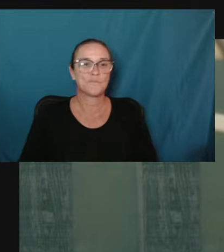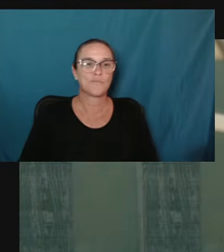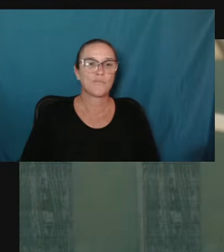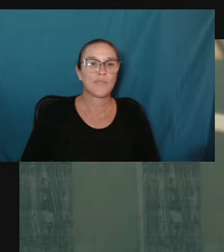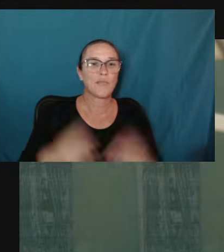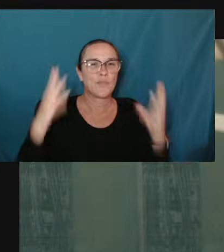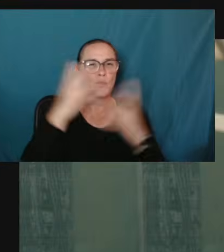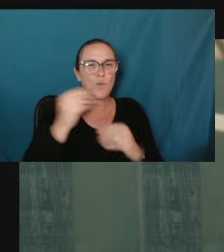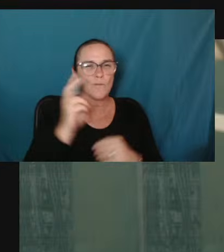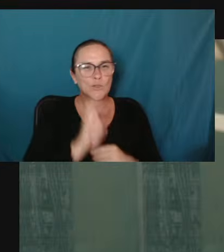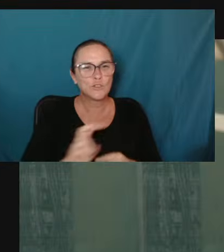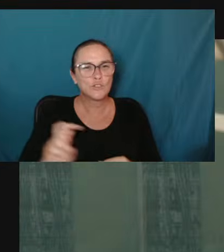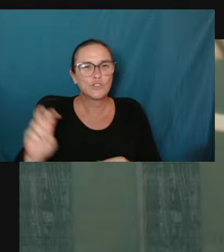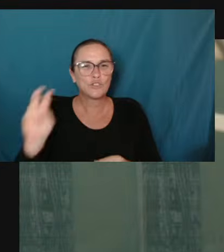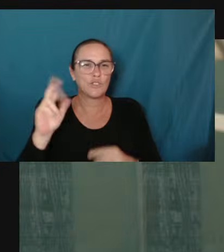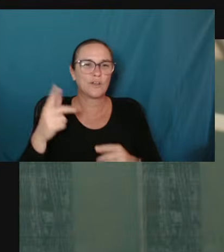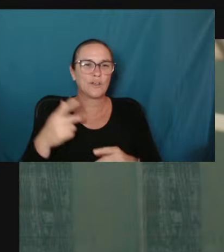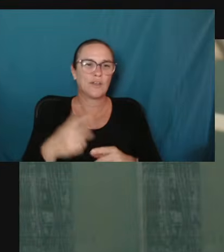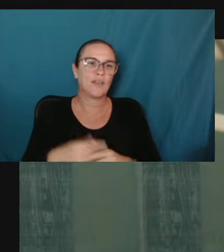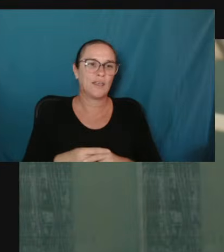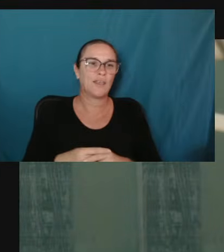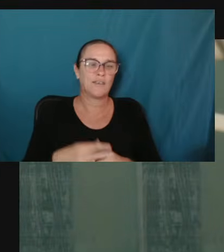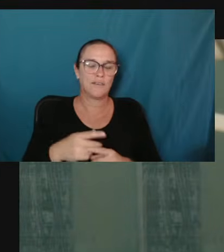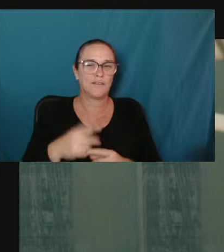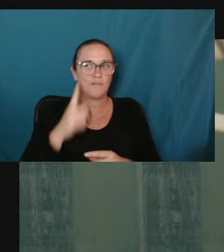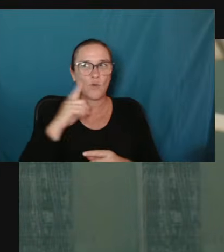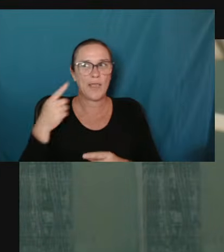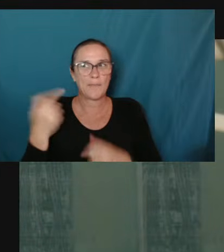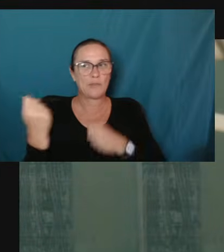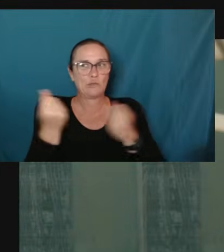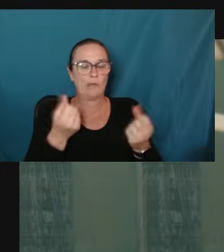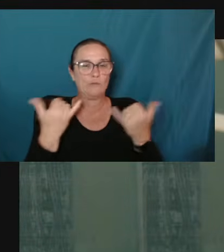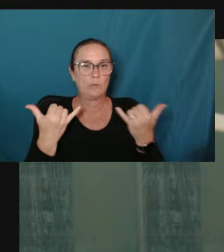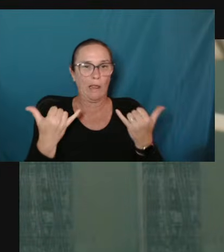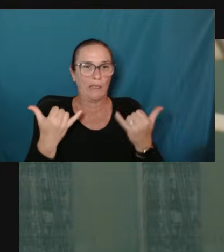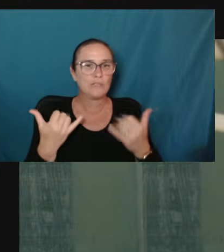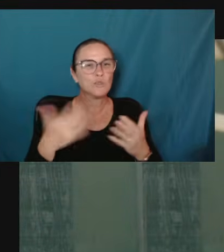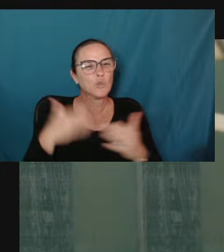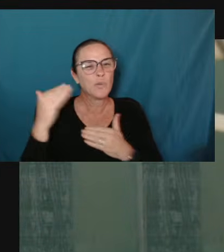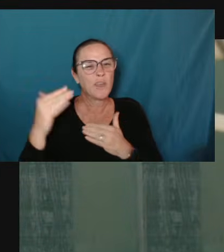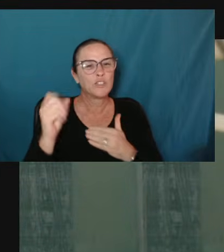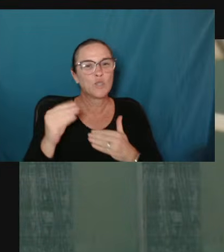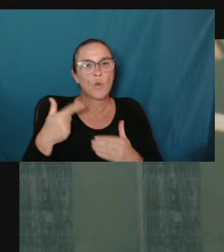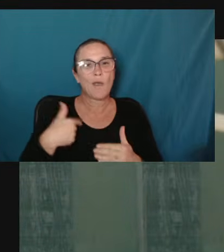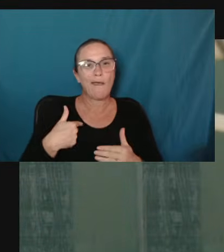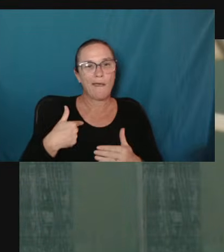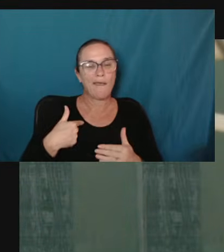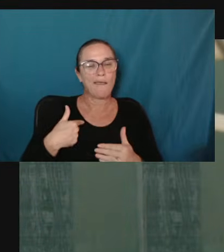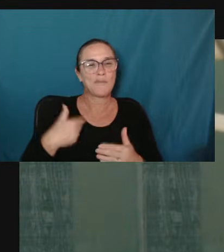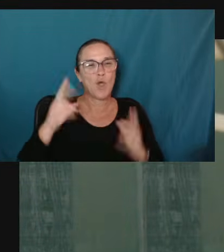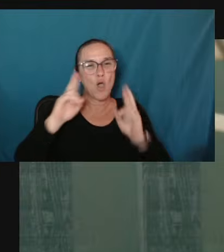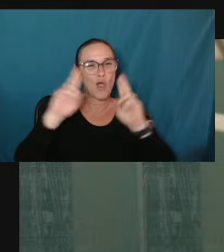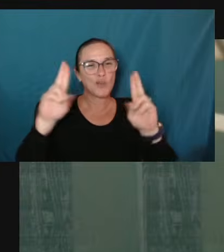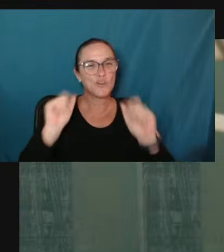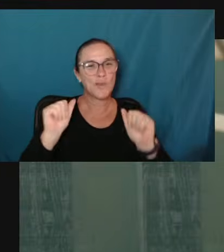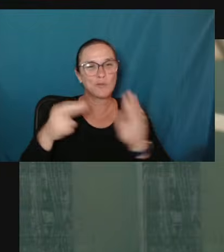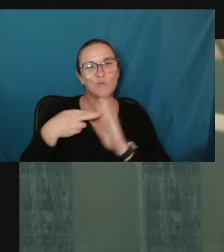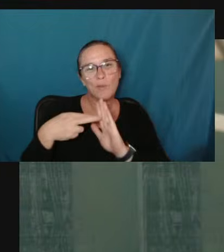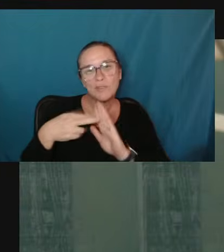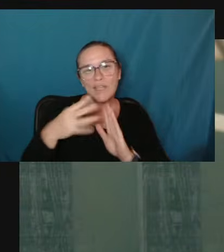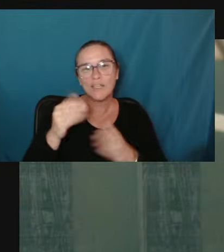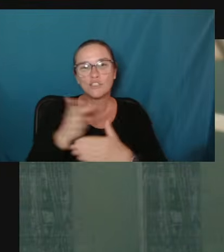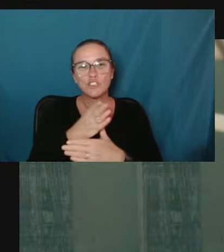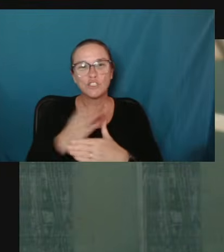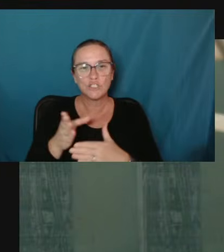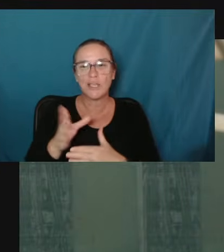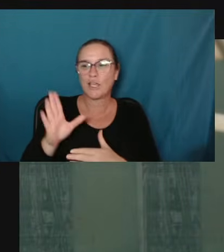unit was a bit much for him today, so it's kind of my honor to represent and share some stories and information that he